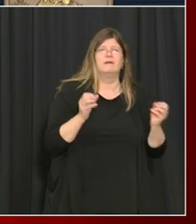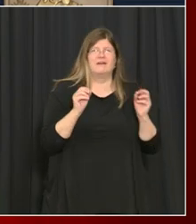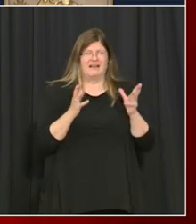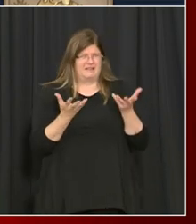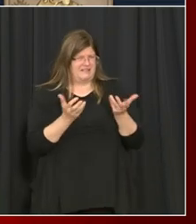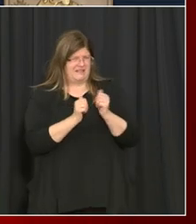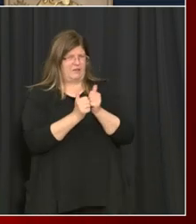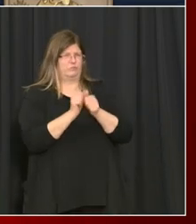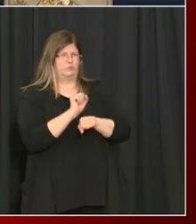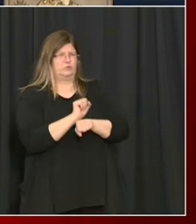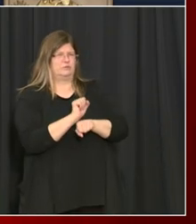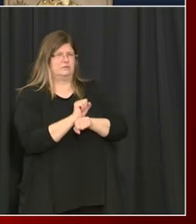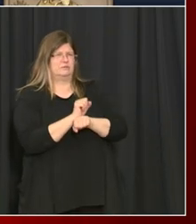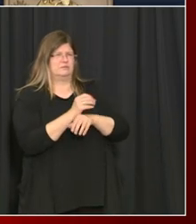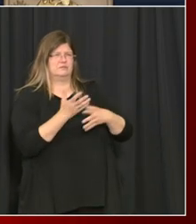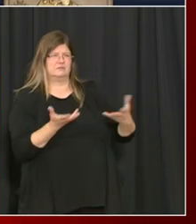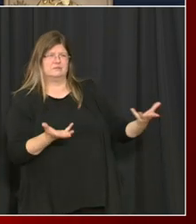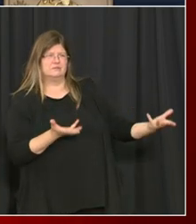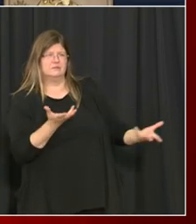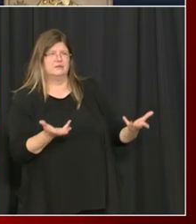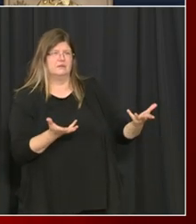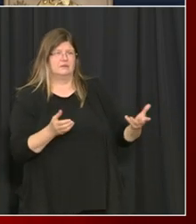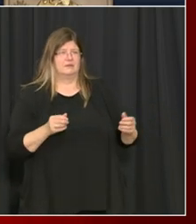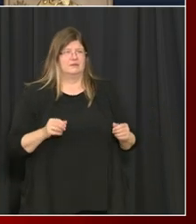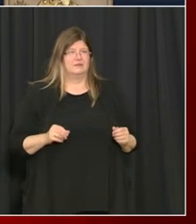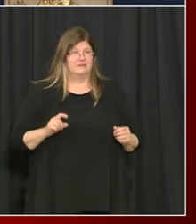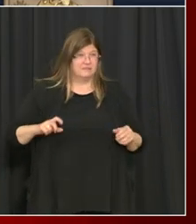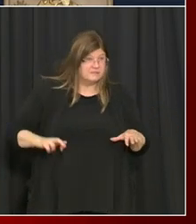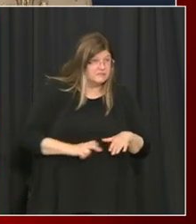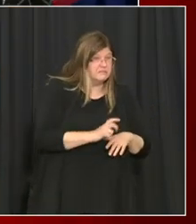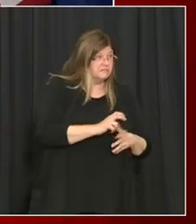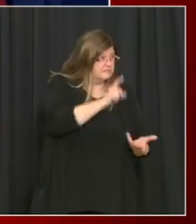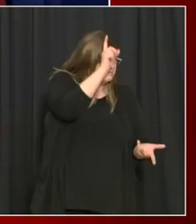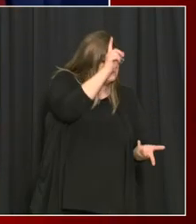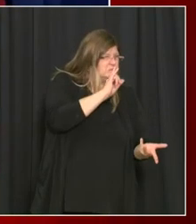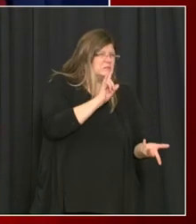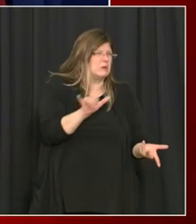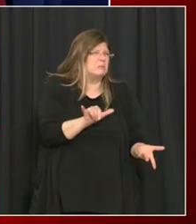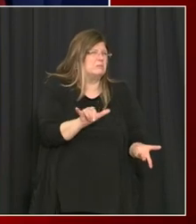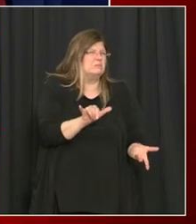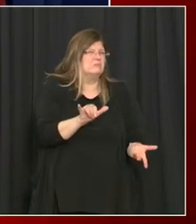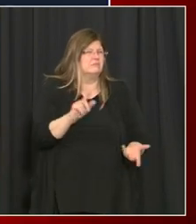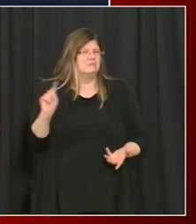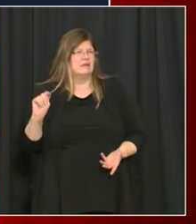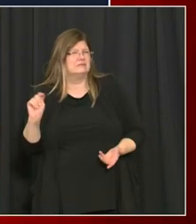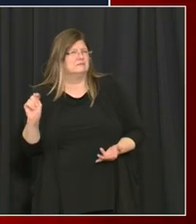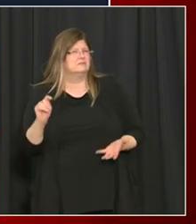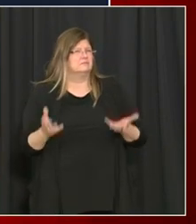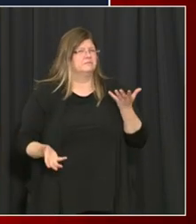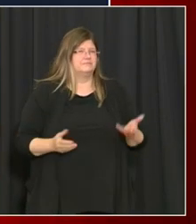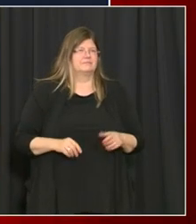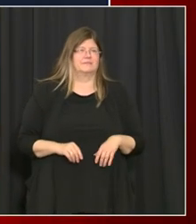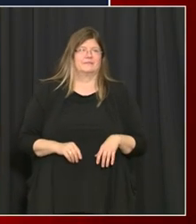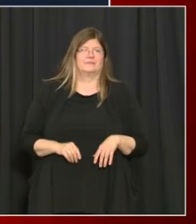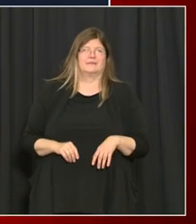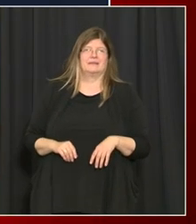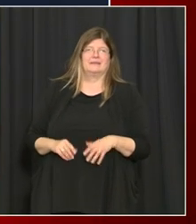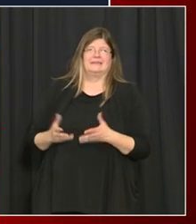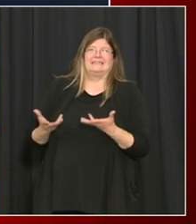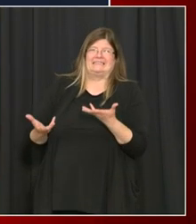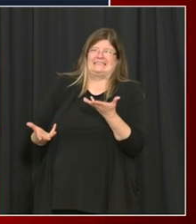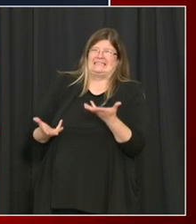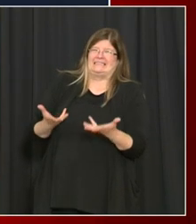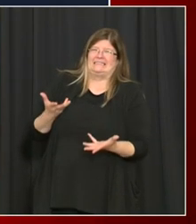did we address going to use stairwells? So we, to the mayor's previous comment, it